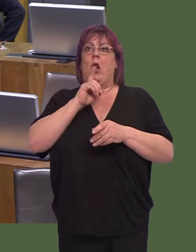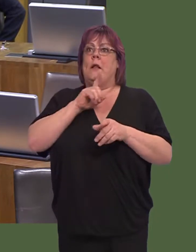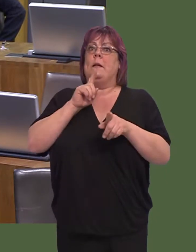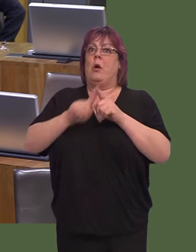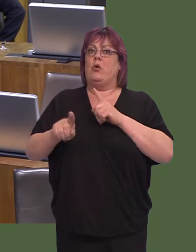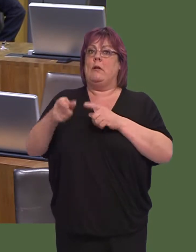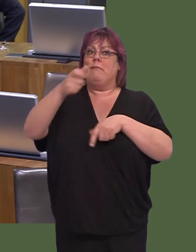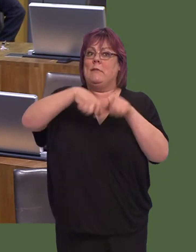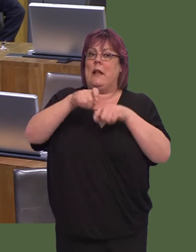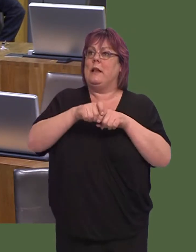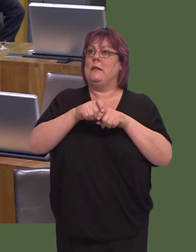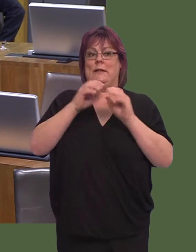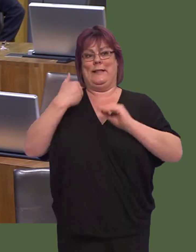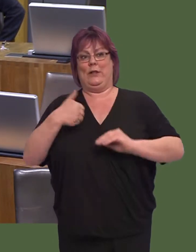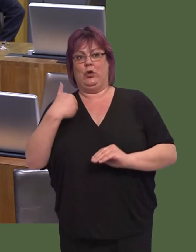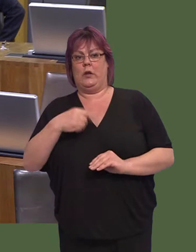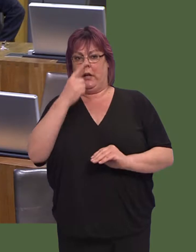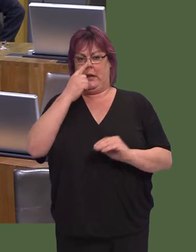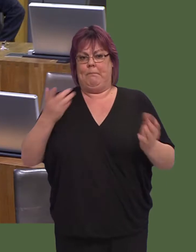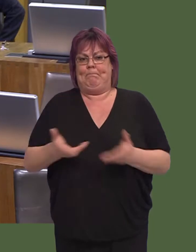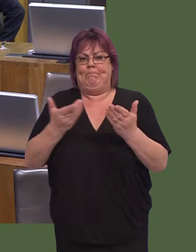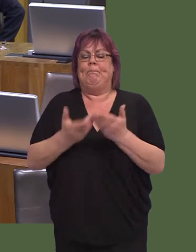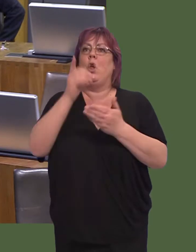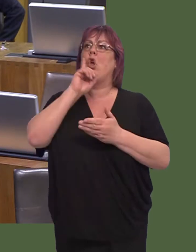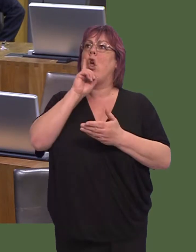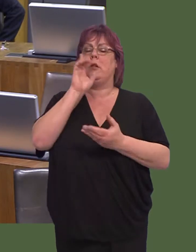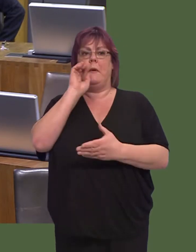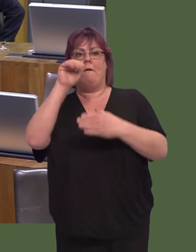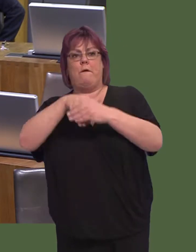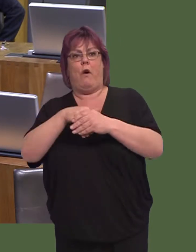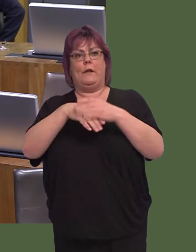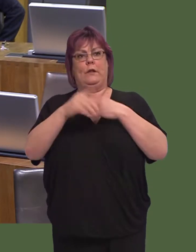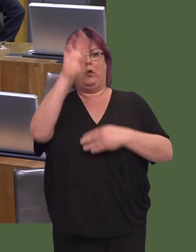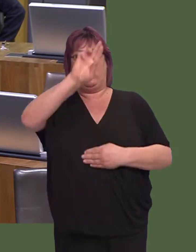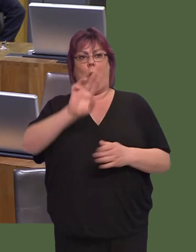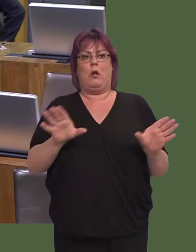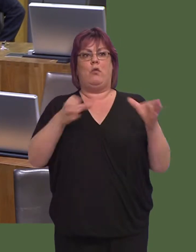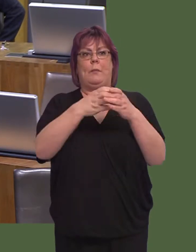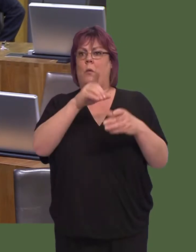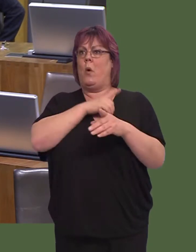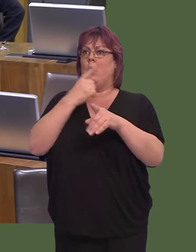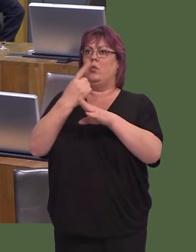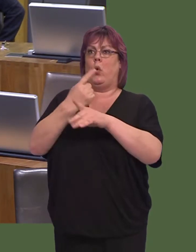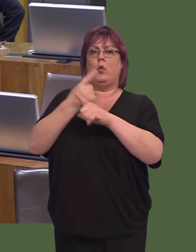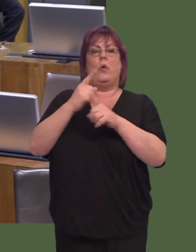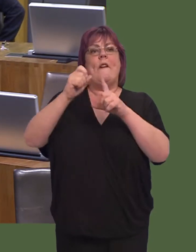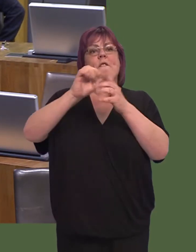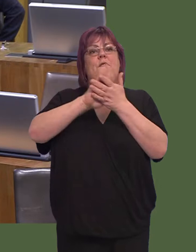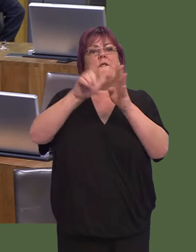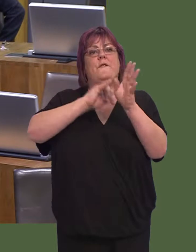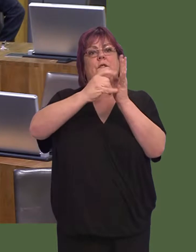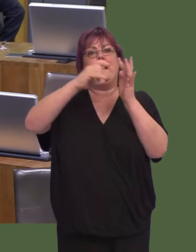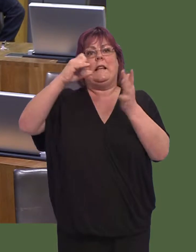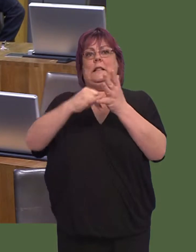which science teachers particularly can make sure that girls feel they are fully part of lessons. It's why we're talking to physics teachers about how they